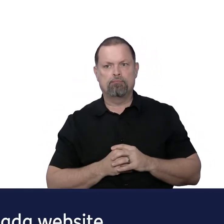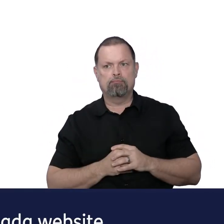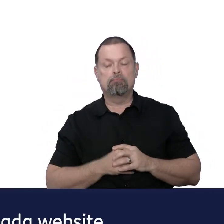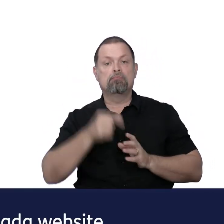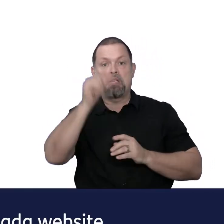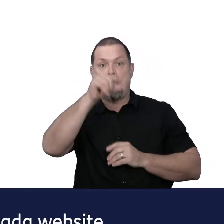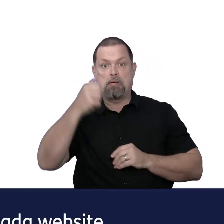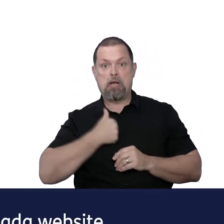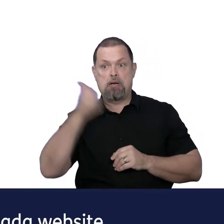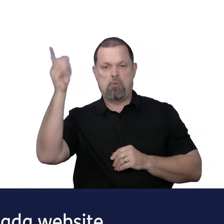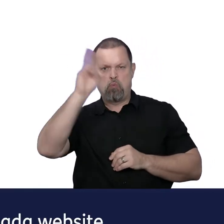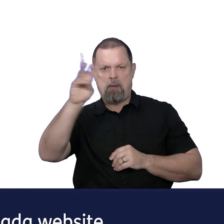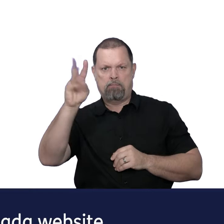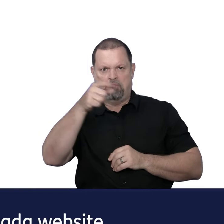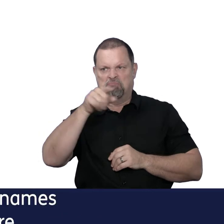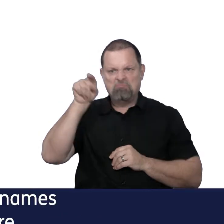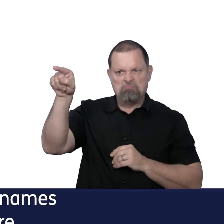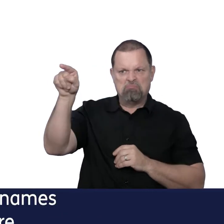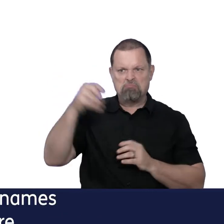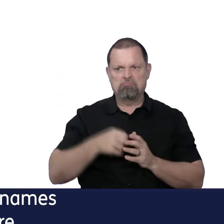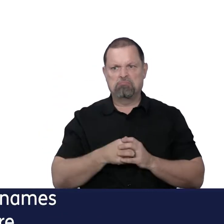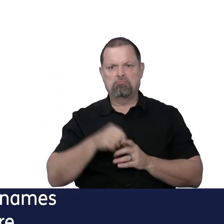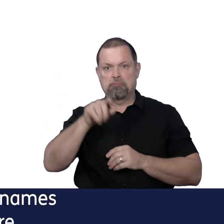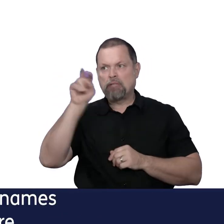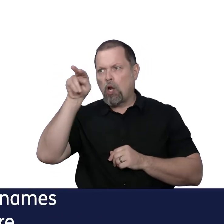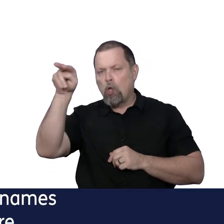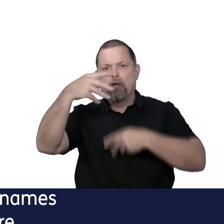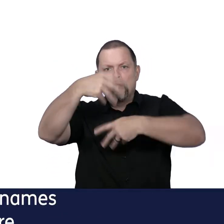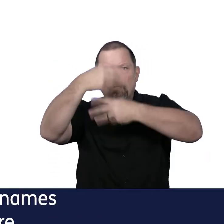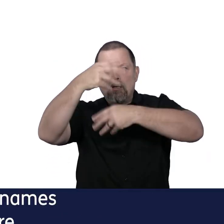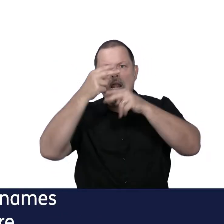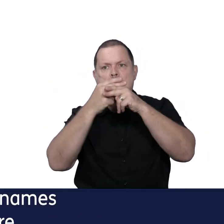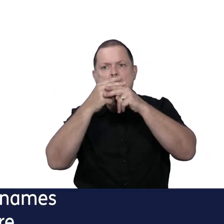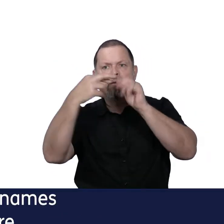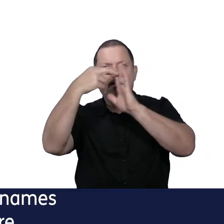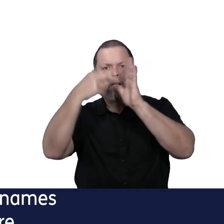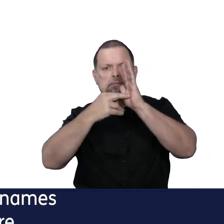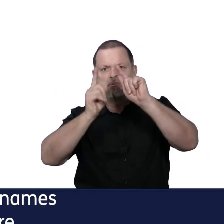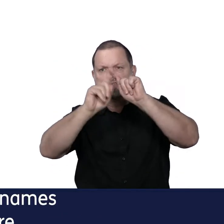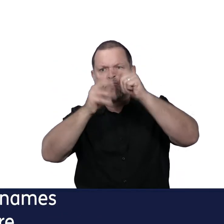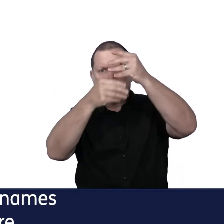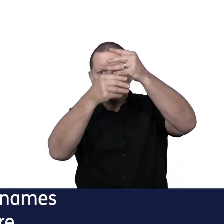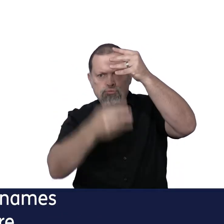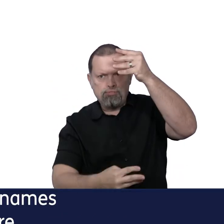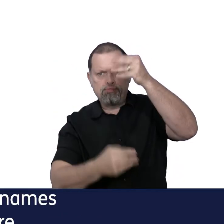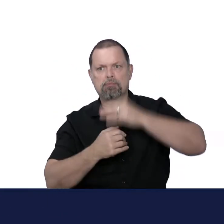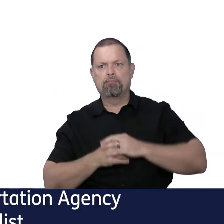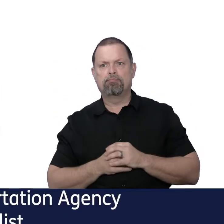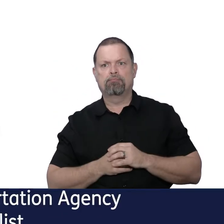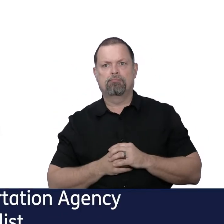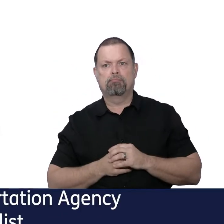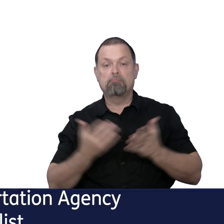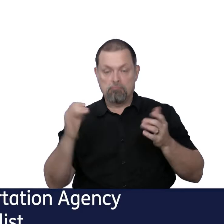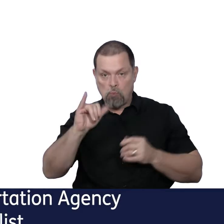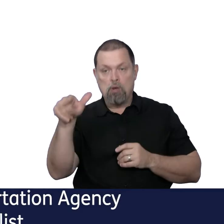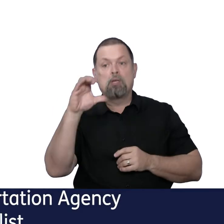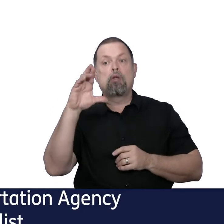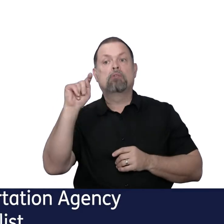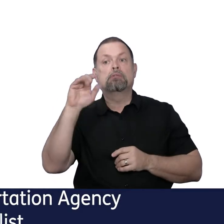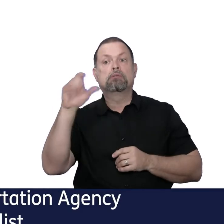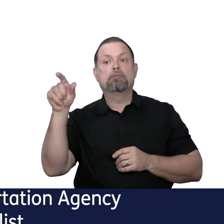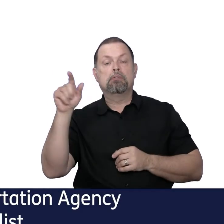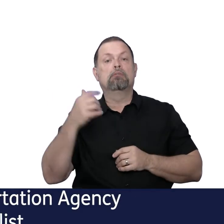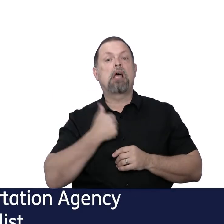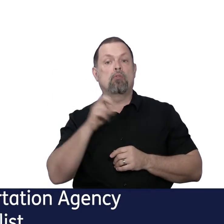Go to the Government of Canada website. You can search for the names of regulations there. As well, the Canadian